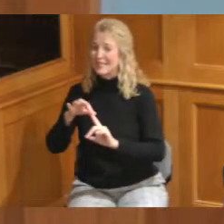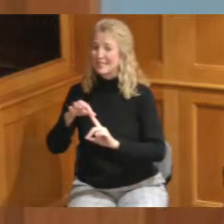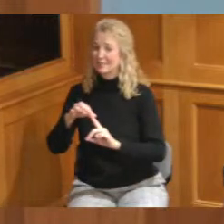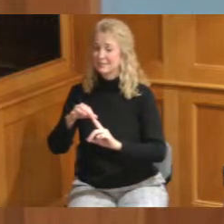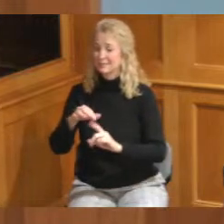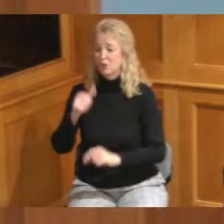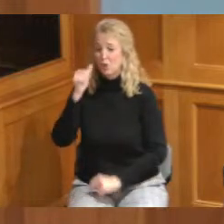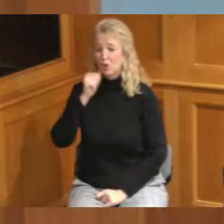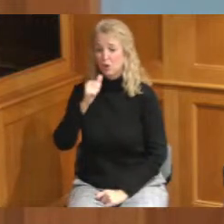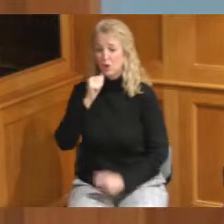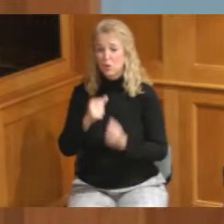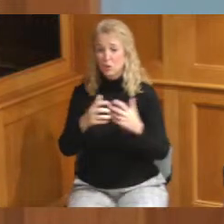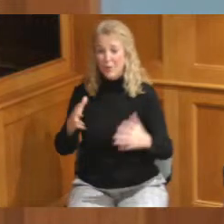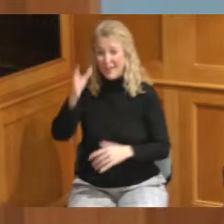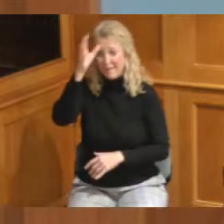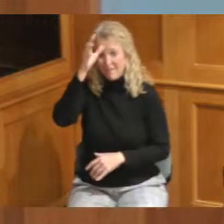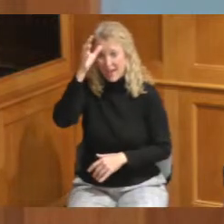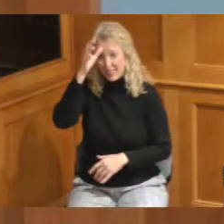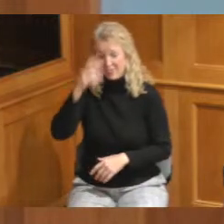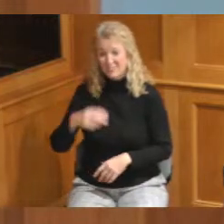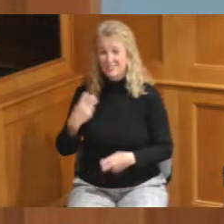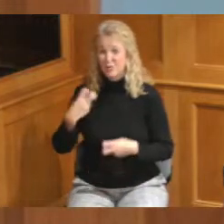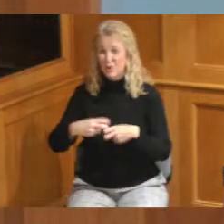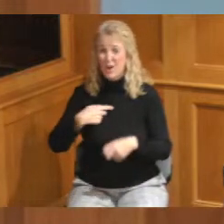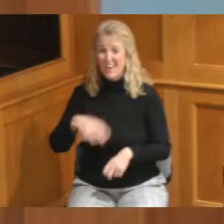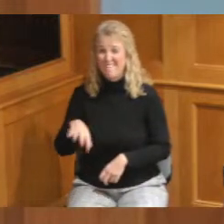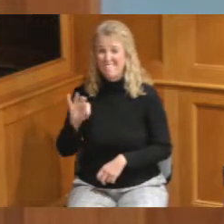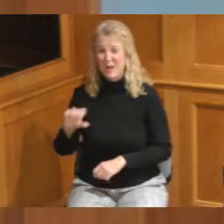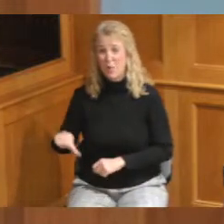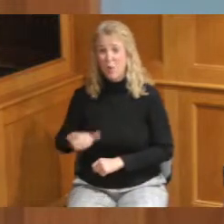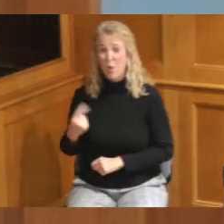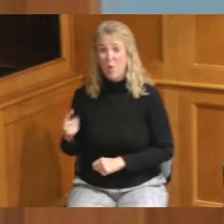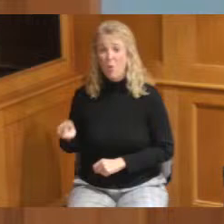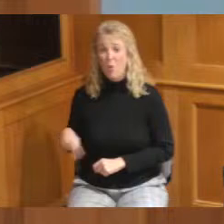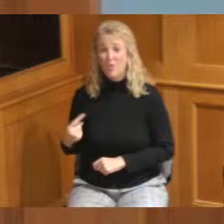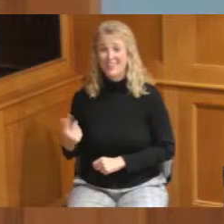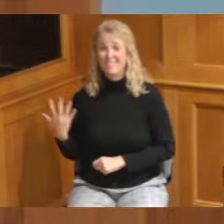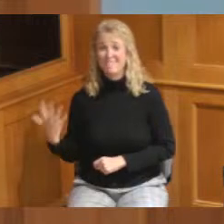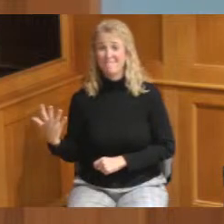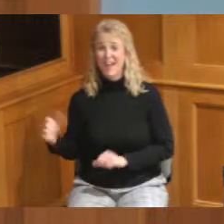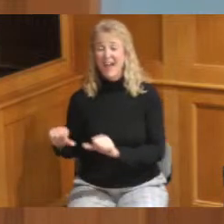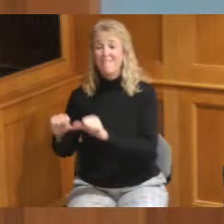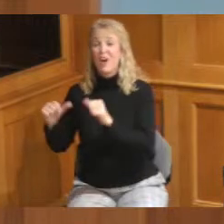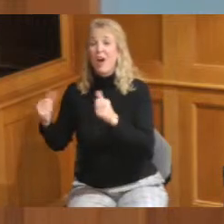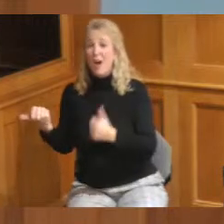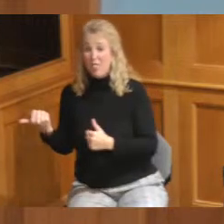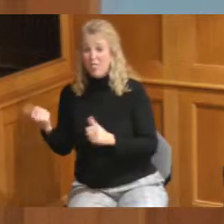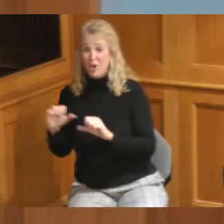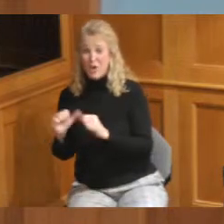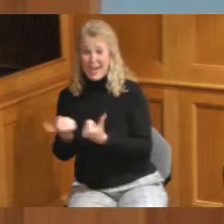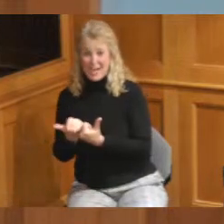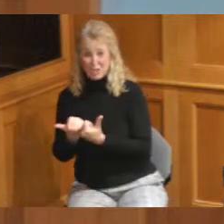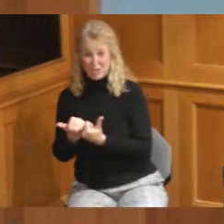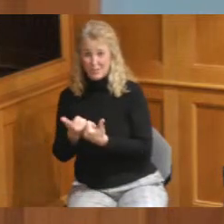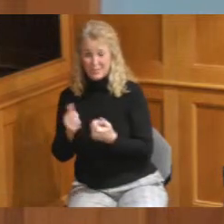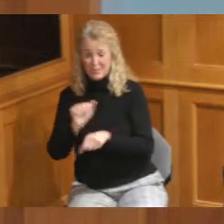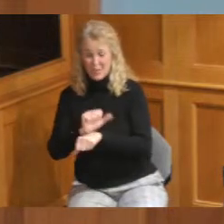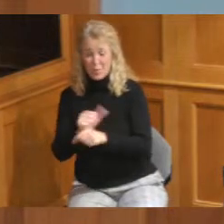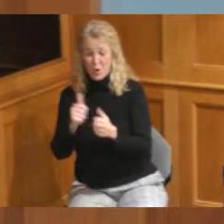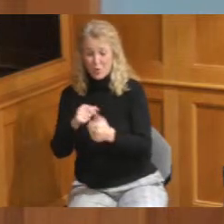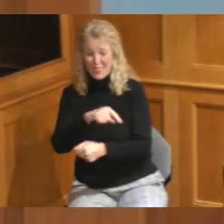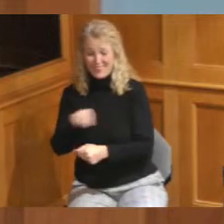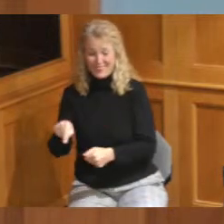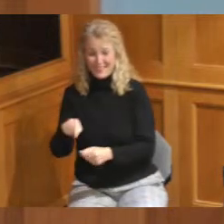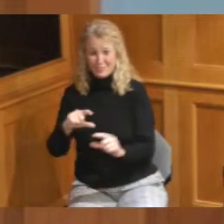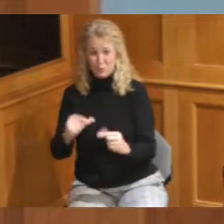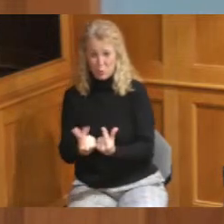girls. I've only been able to find 5 other organizations in the United States that actually focuses on teen fatherless girls. So what we do